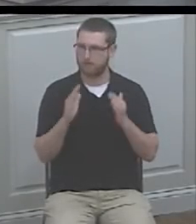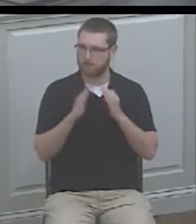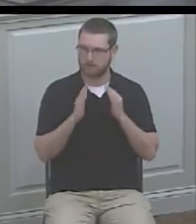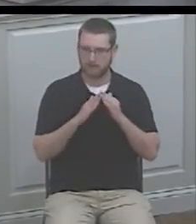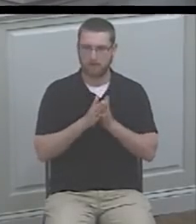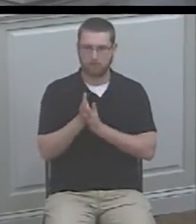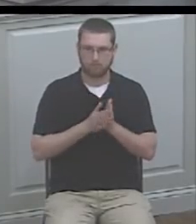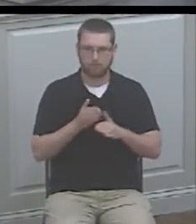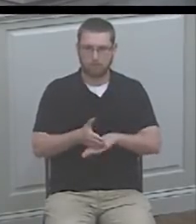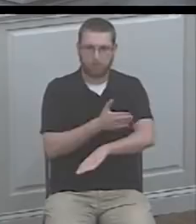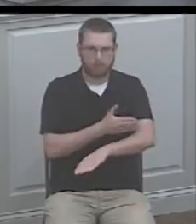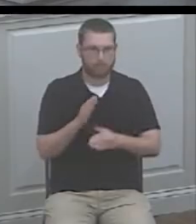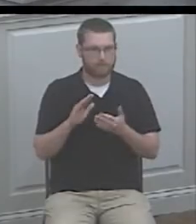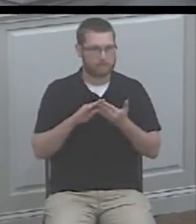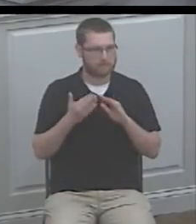I appreciate that.